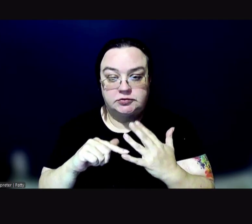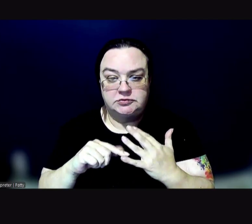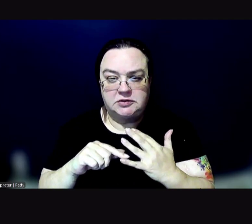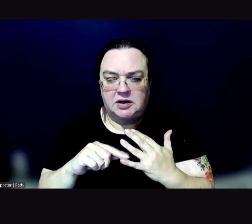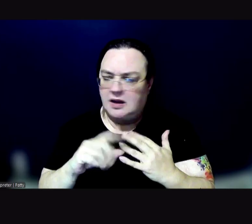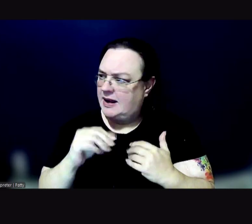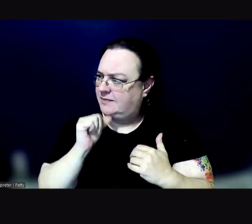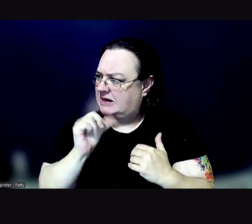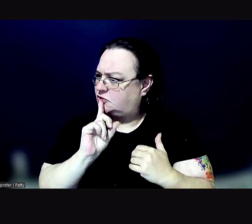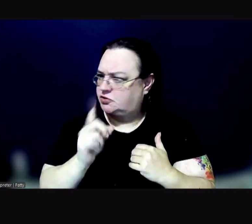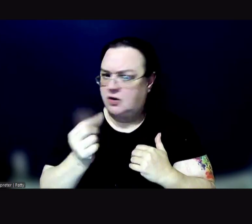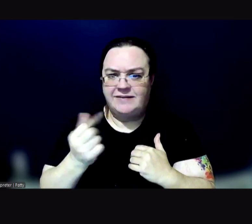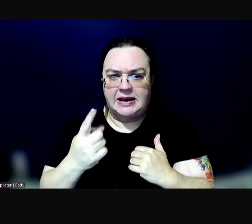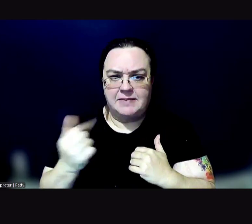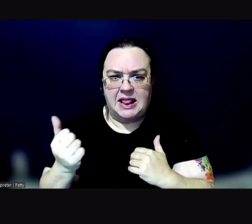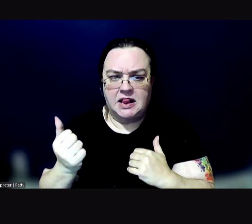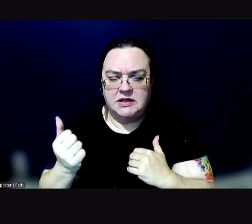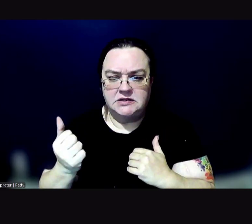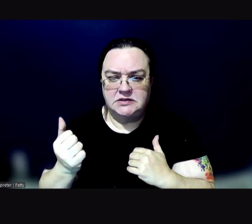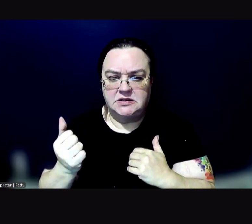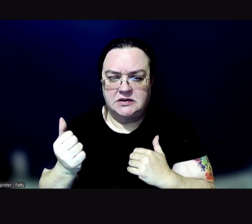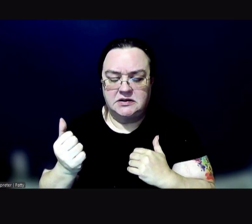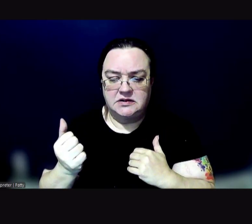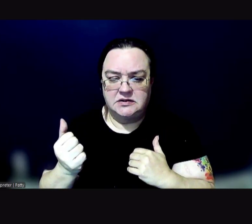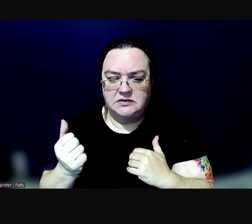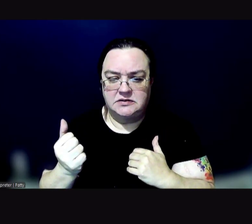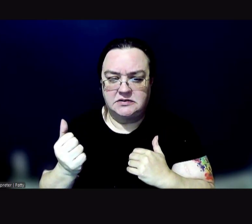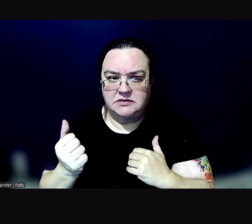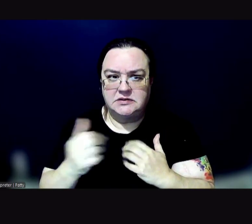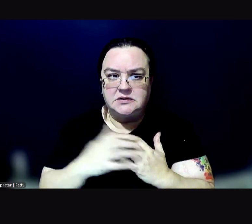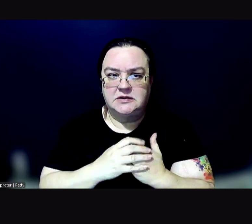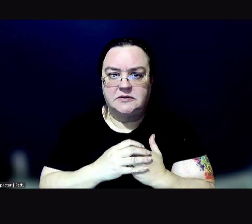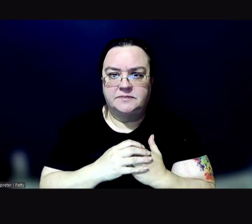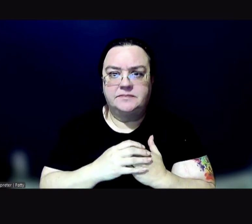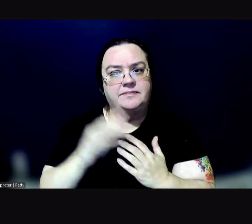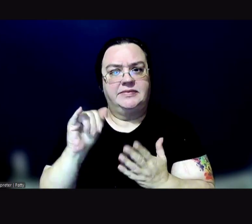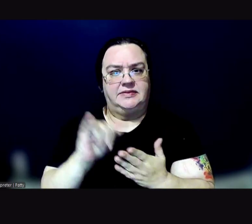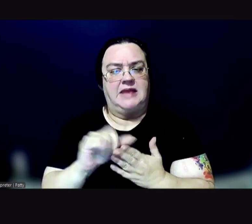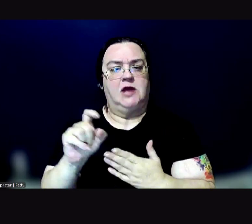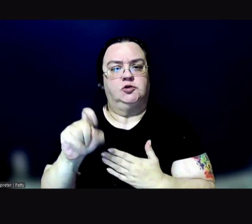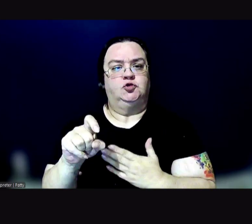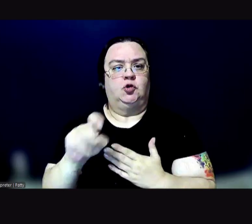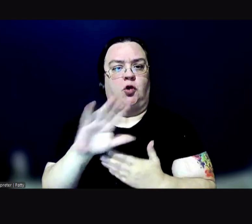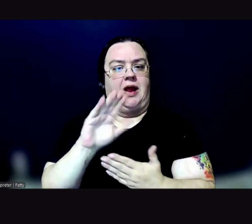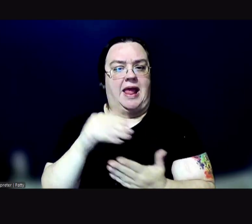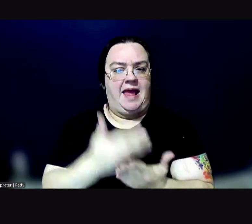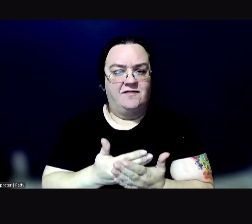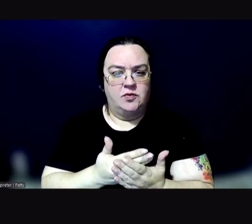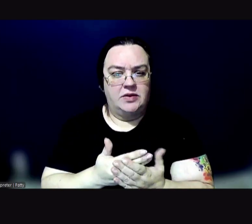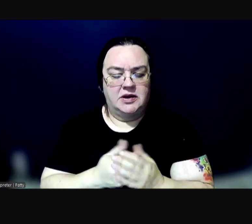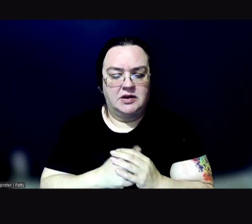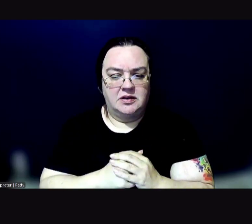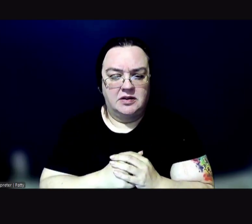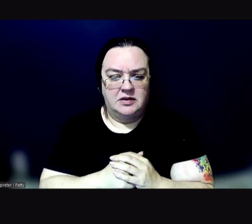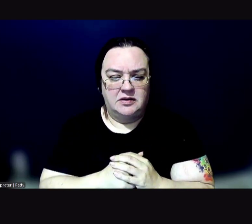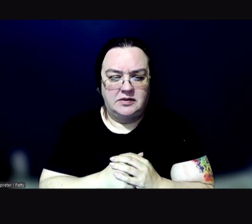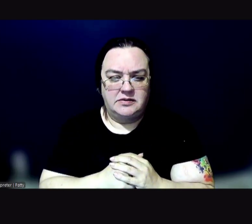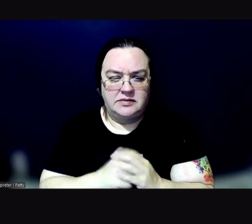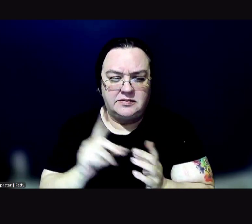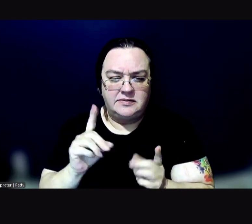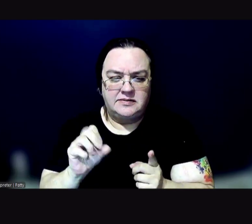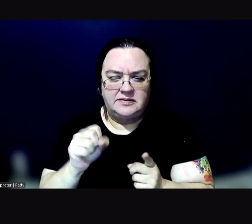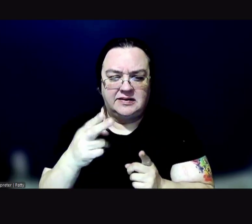and I'm not sure anyone else. And that should be everyone. Does he have to list up his council member?